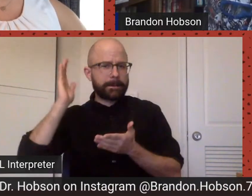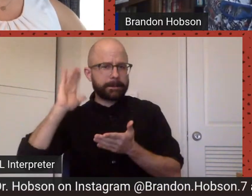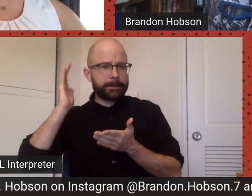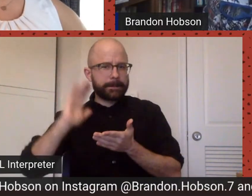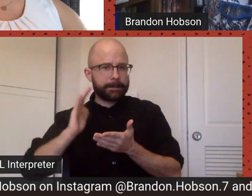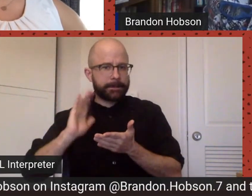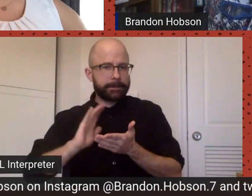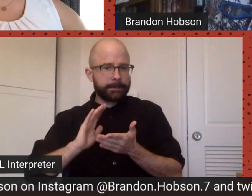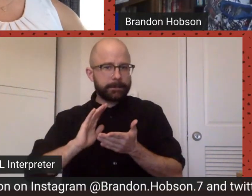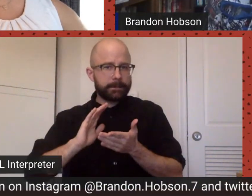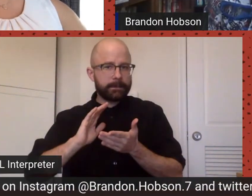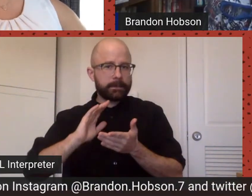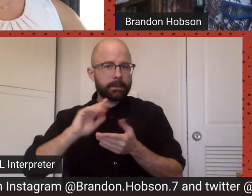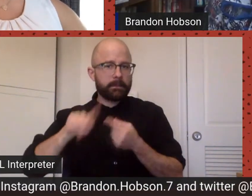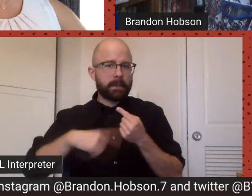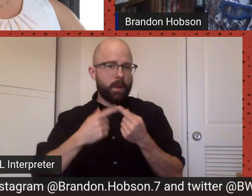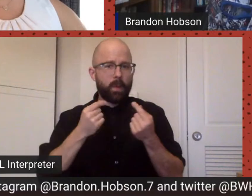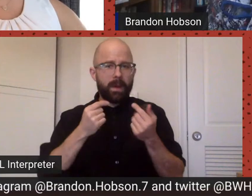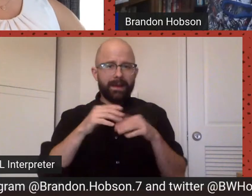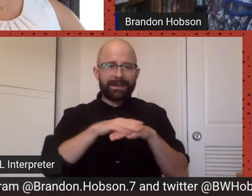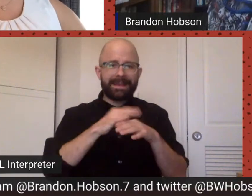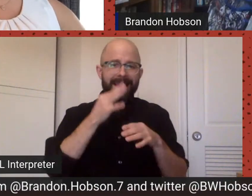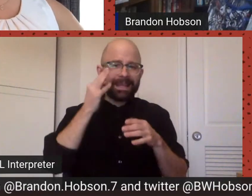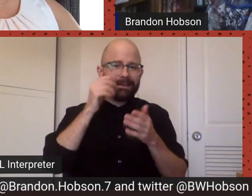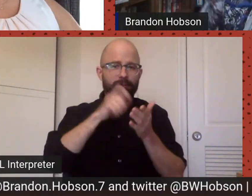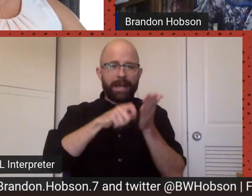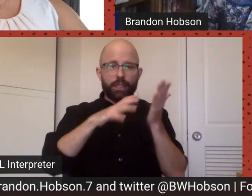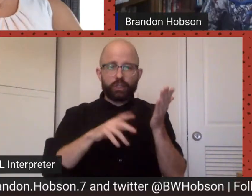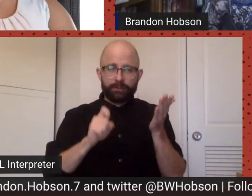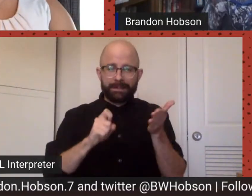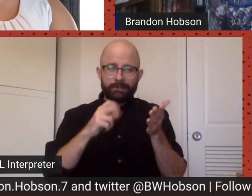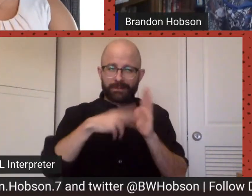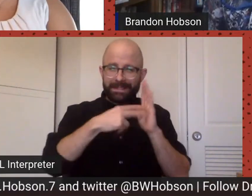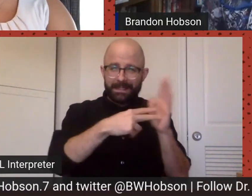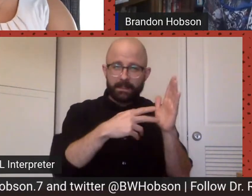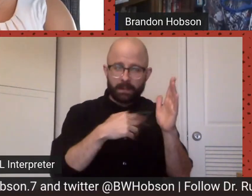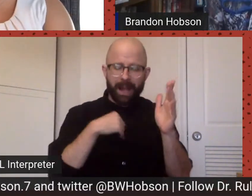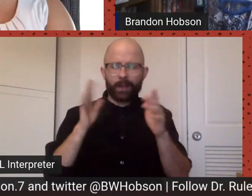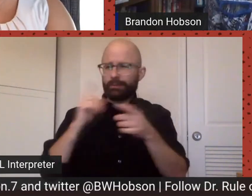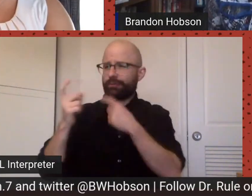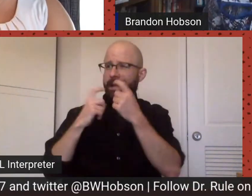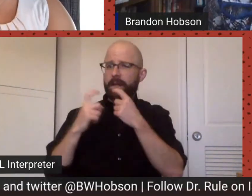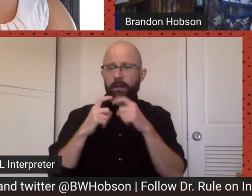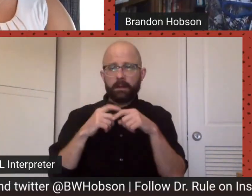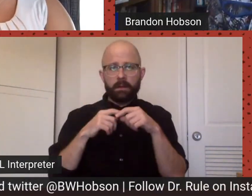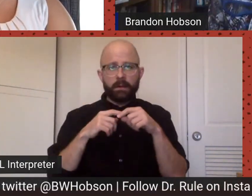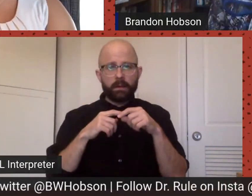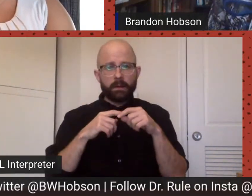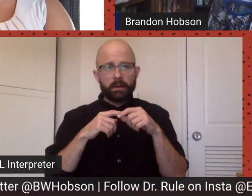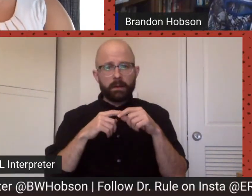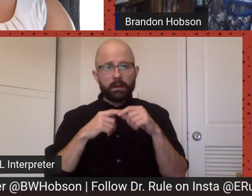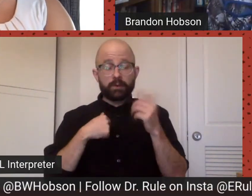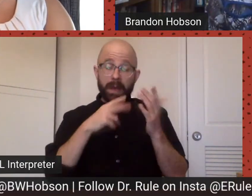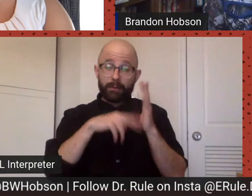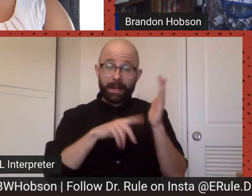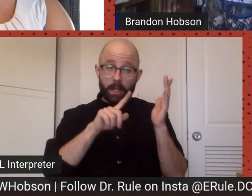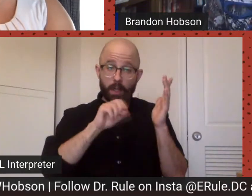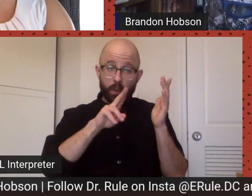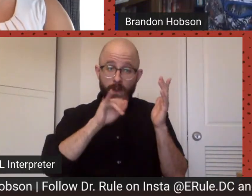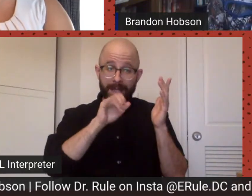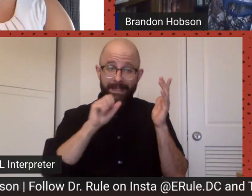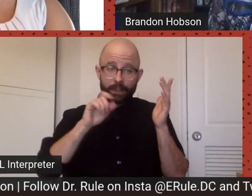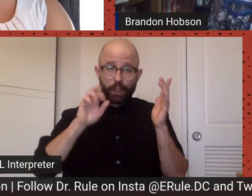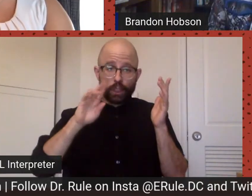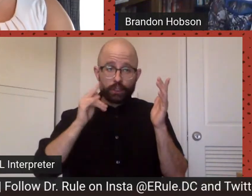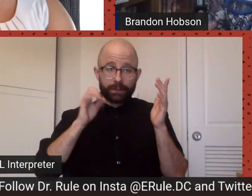writers they should be reading. I mean, at one time I used to get a lot of those questions, you know, where they might say, well, I've read Louise Erdrich, right? Or I've